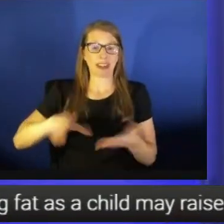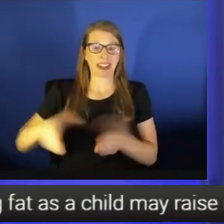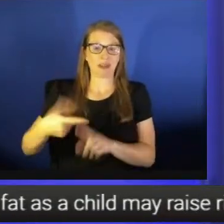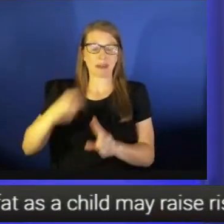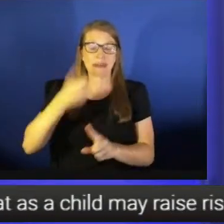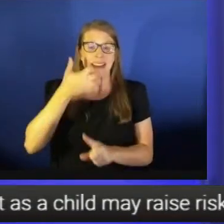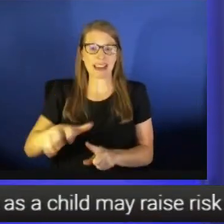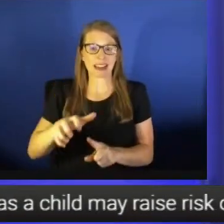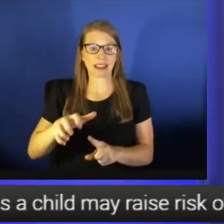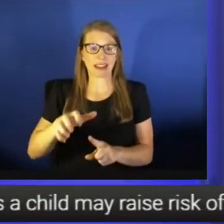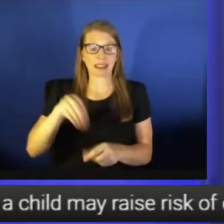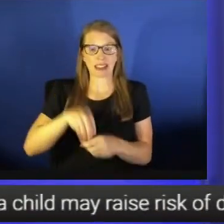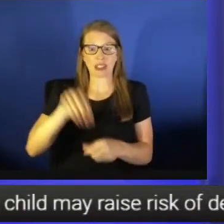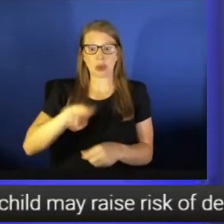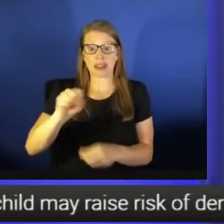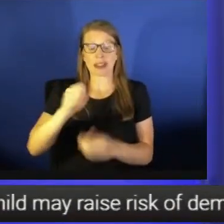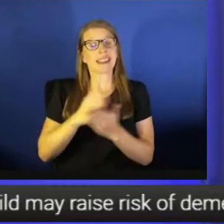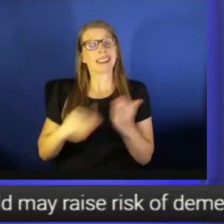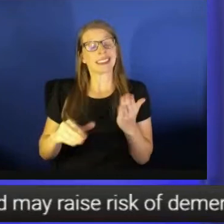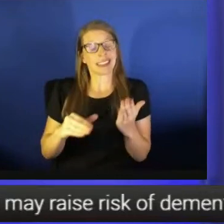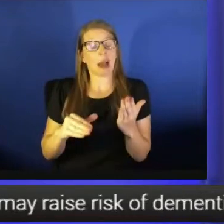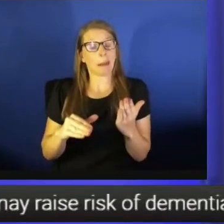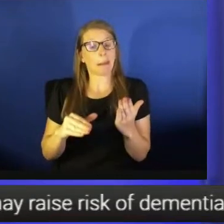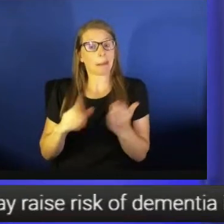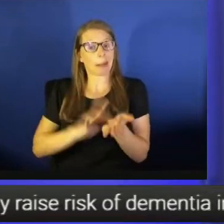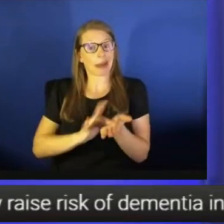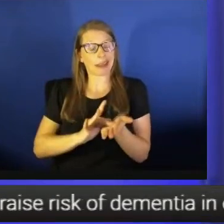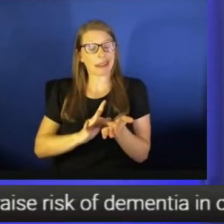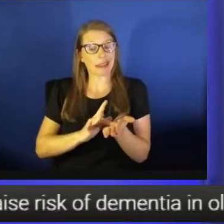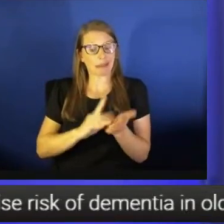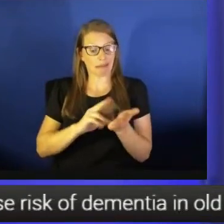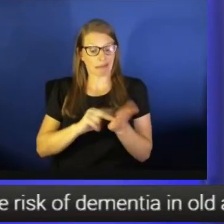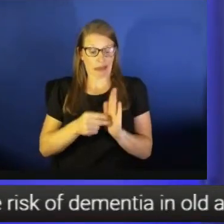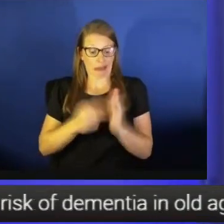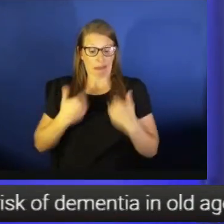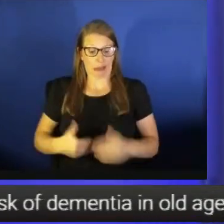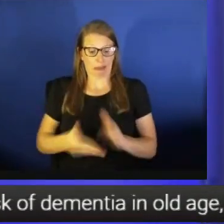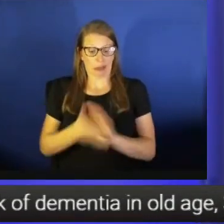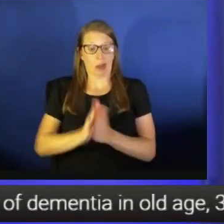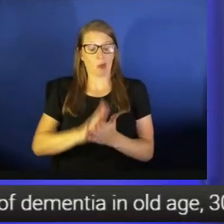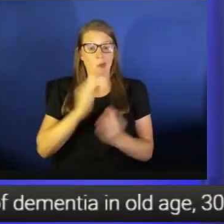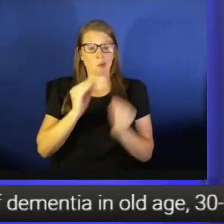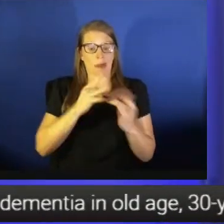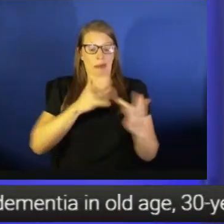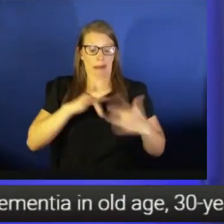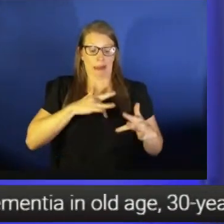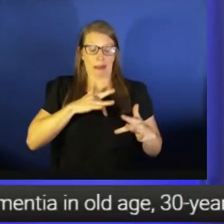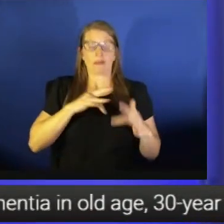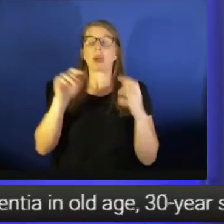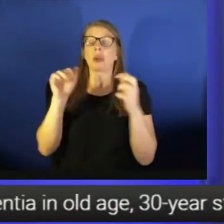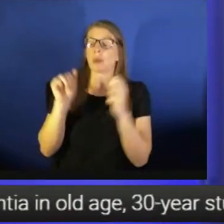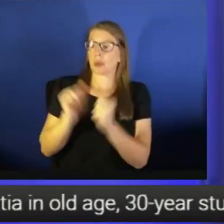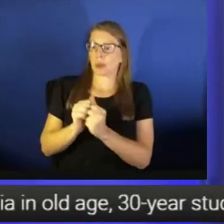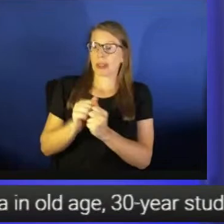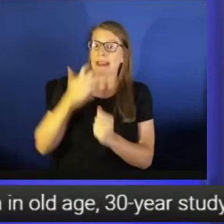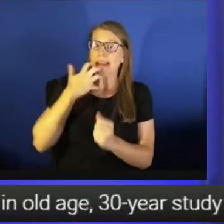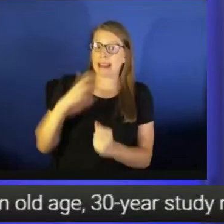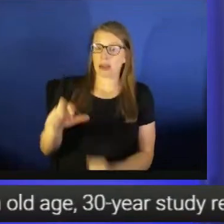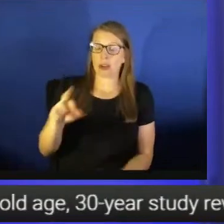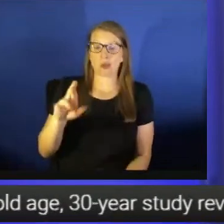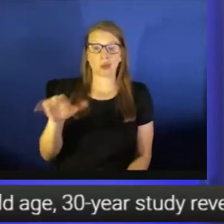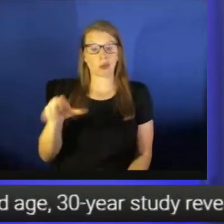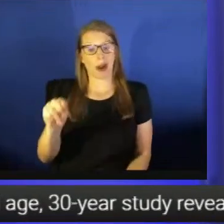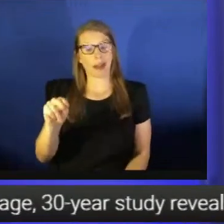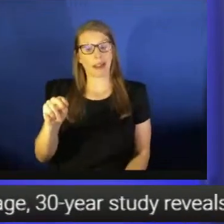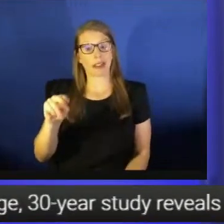some medications can make you more sensitive to the heat as well? Dr. Ryan Jacobson, an emergency room physician here at the health system, tells